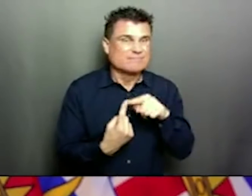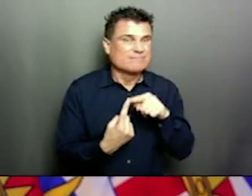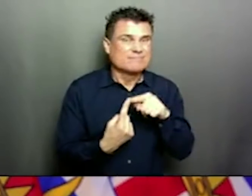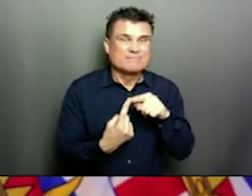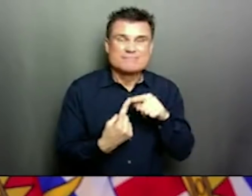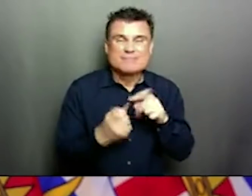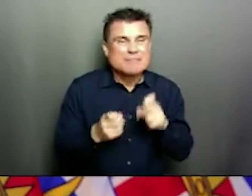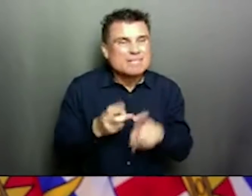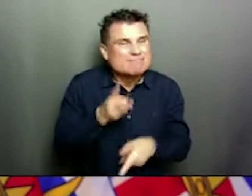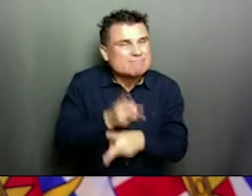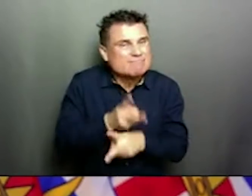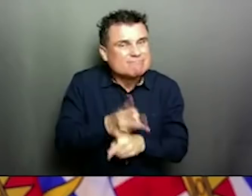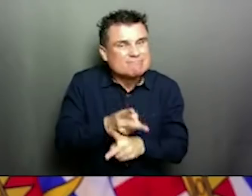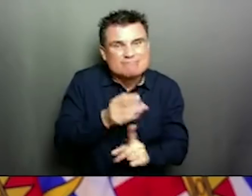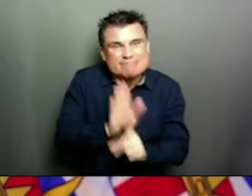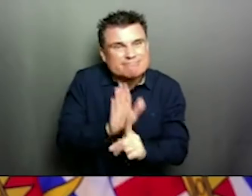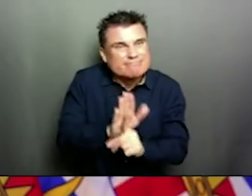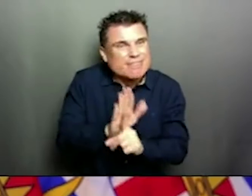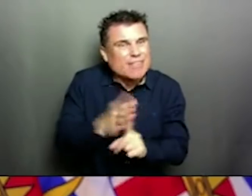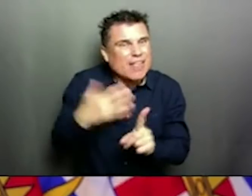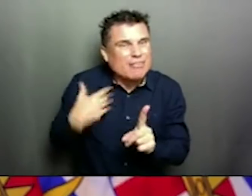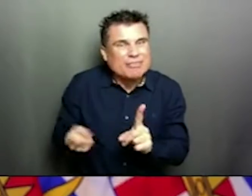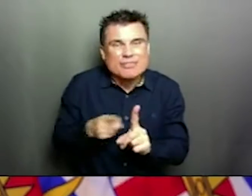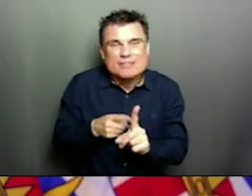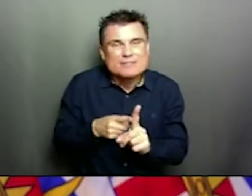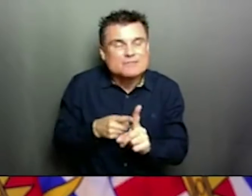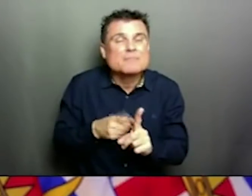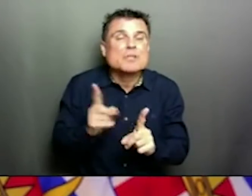it's not each of your children, not going